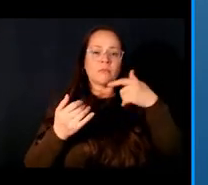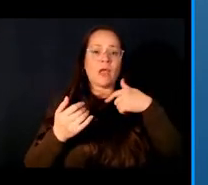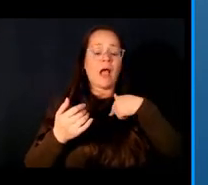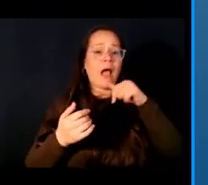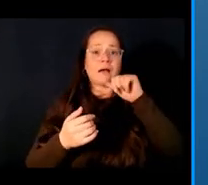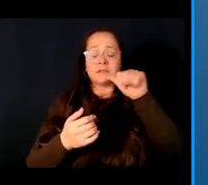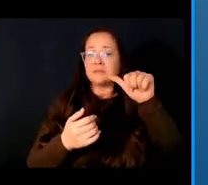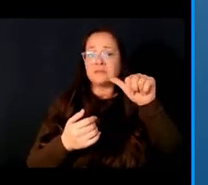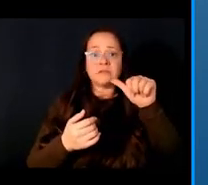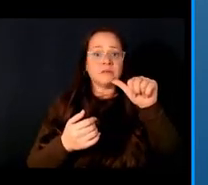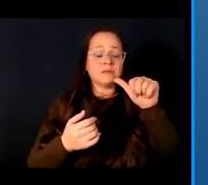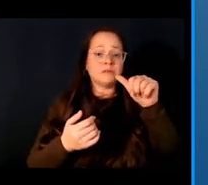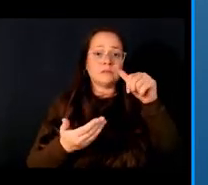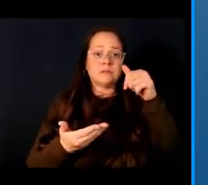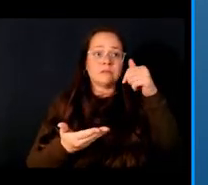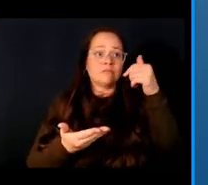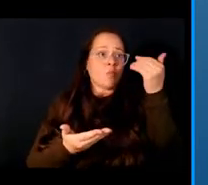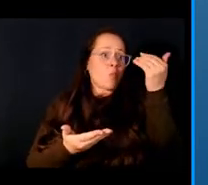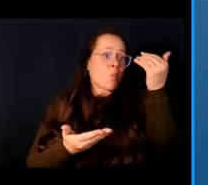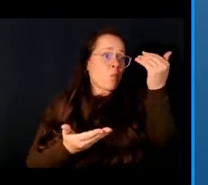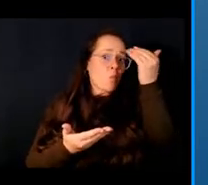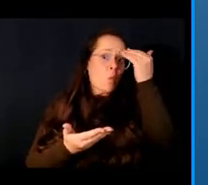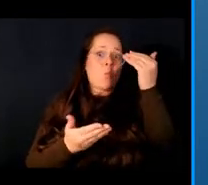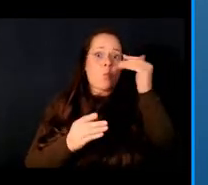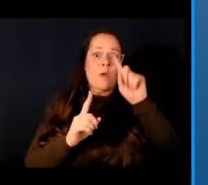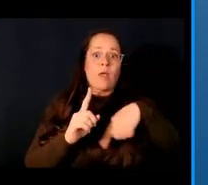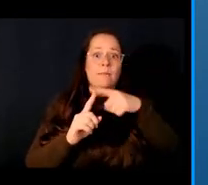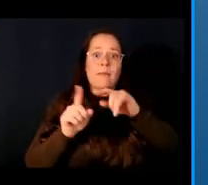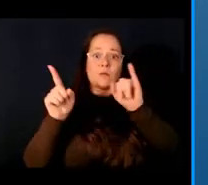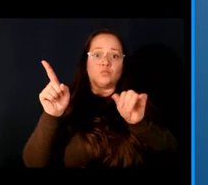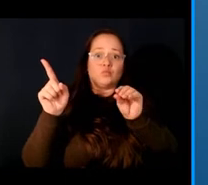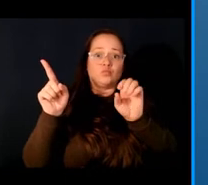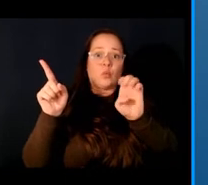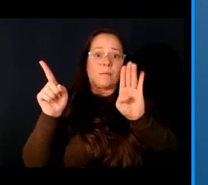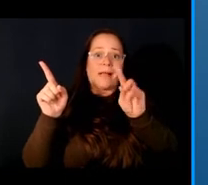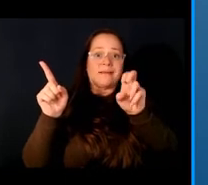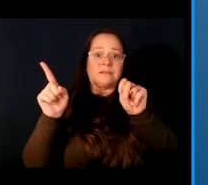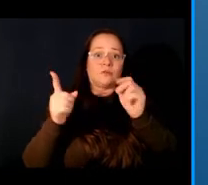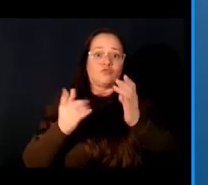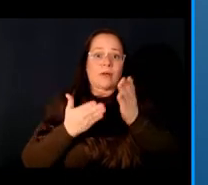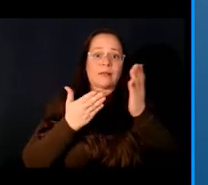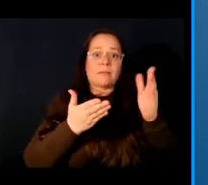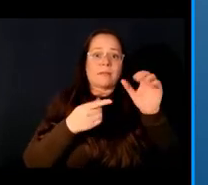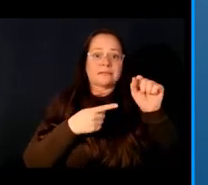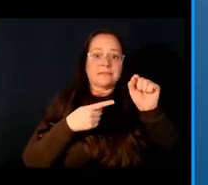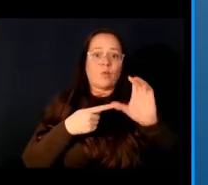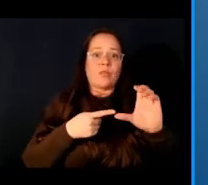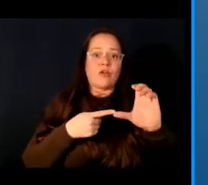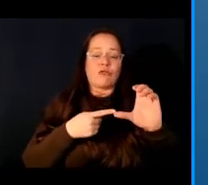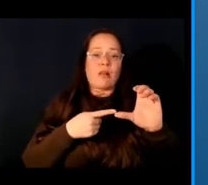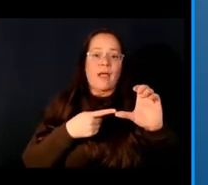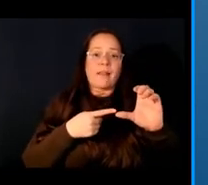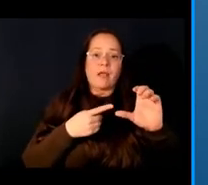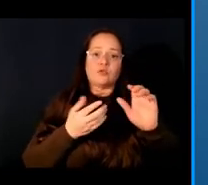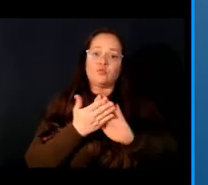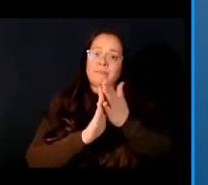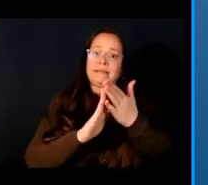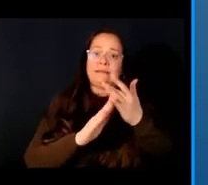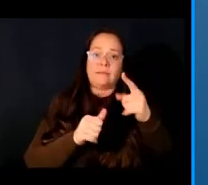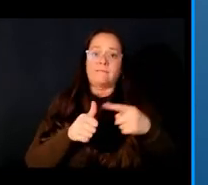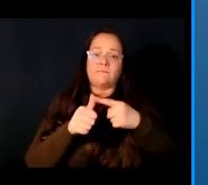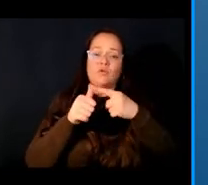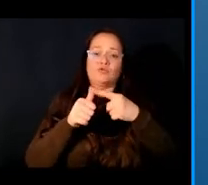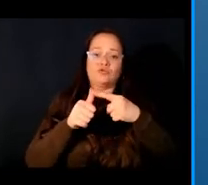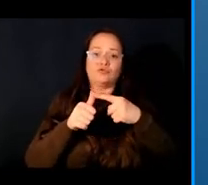out that President Biden was recommending South Carolina to be the first